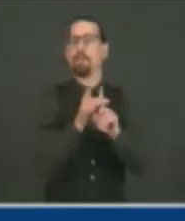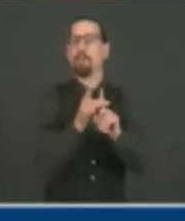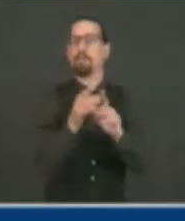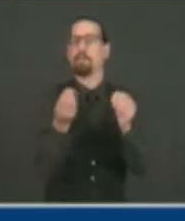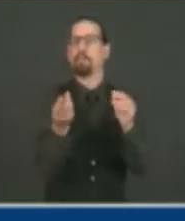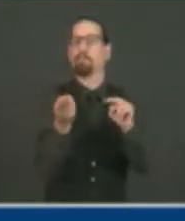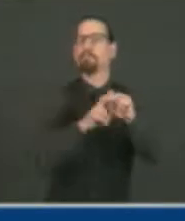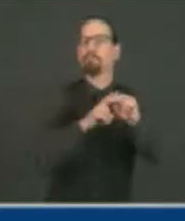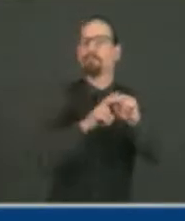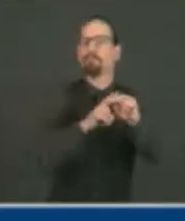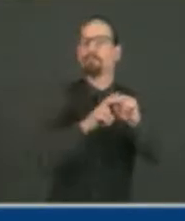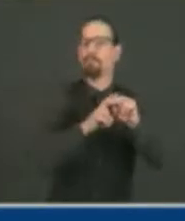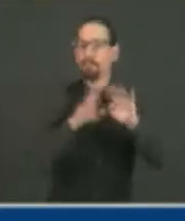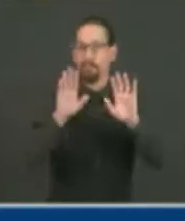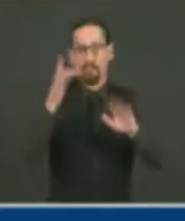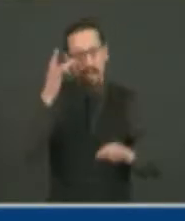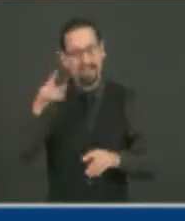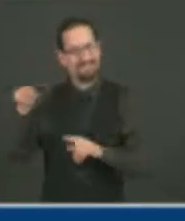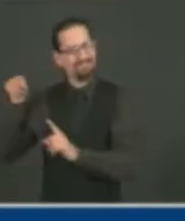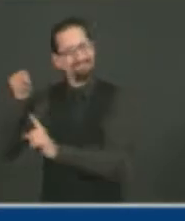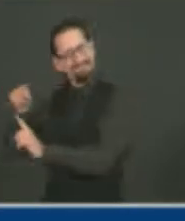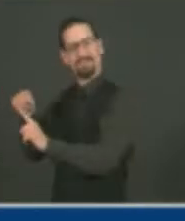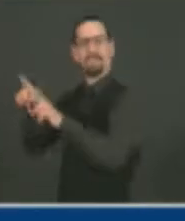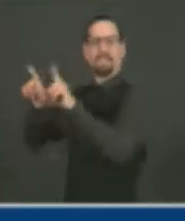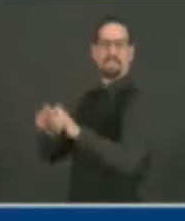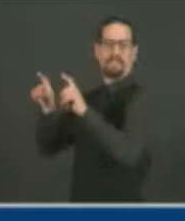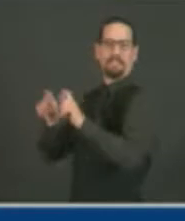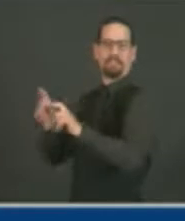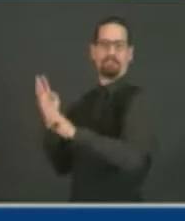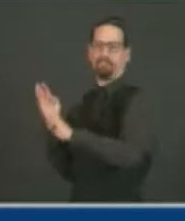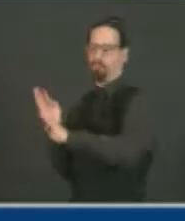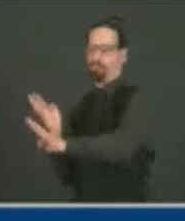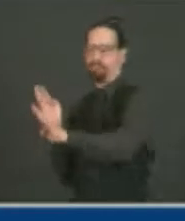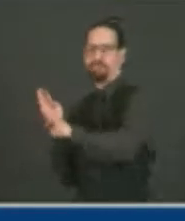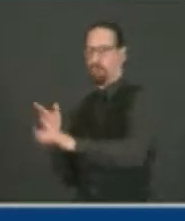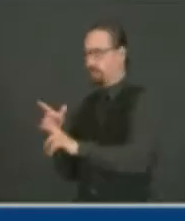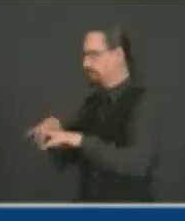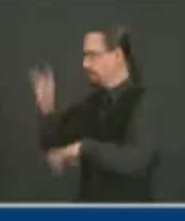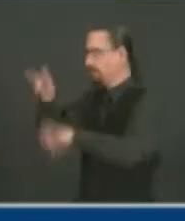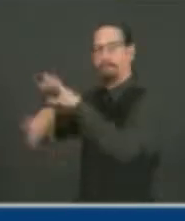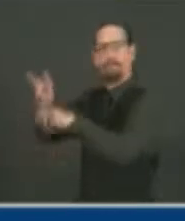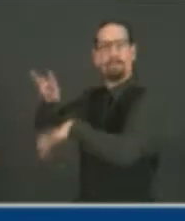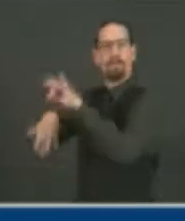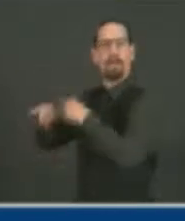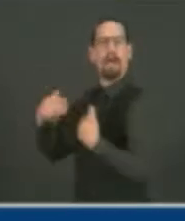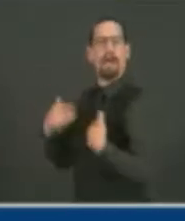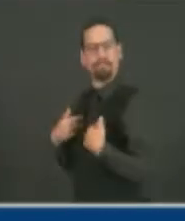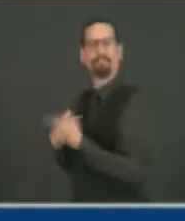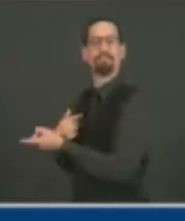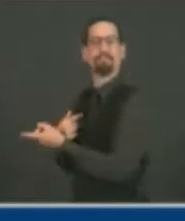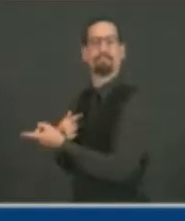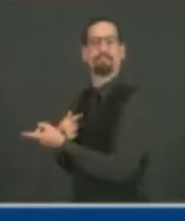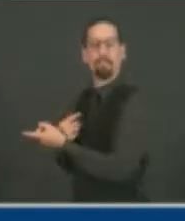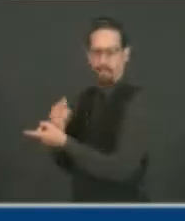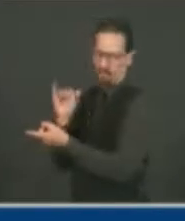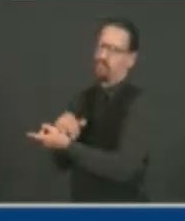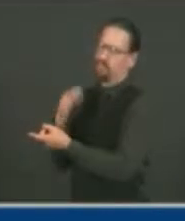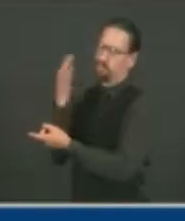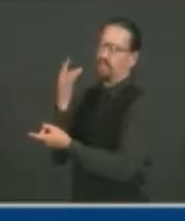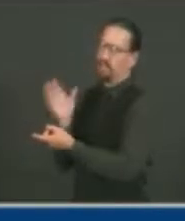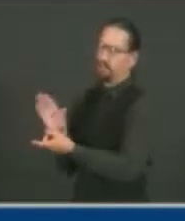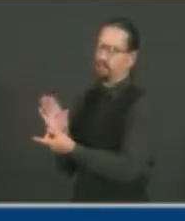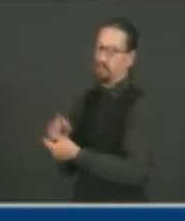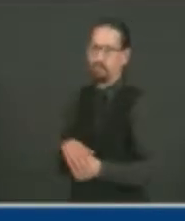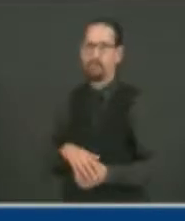accounts for the number of tests that we're running. Every Tuesday, these graphs in front of you will be updated to display the previous